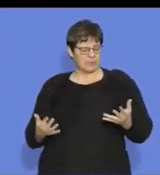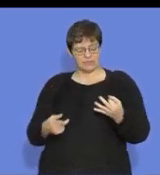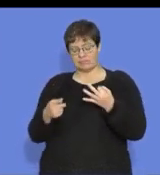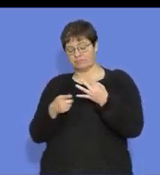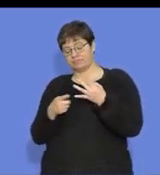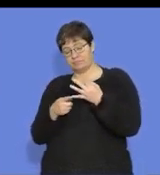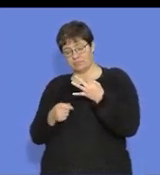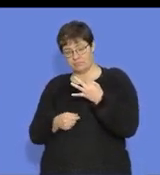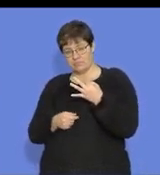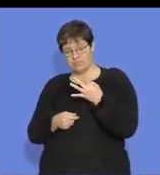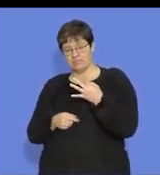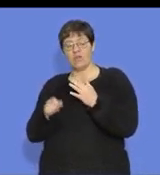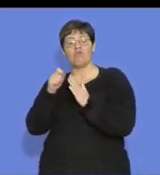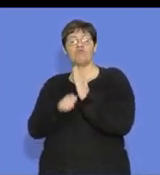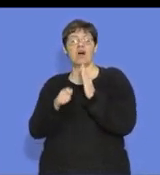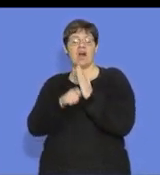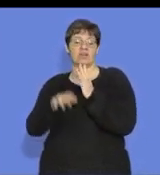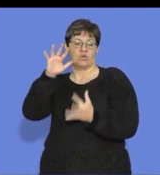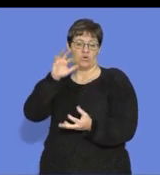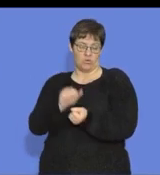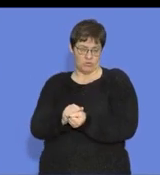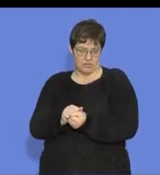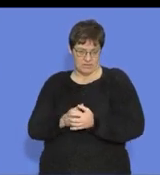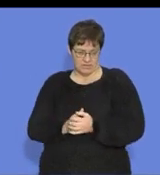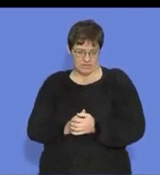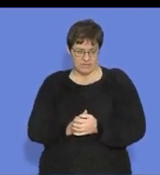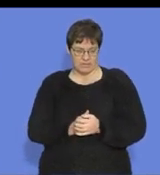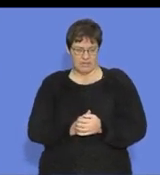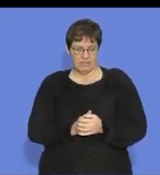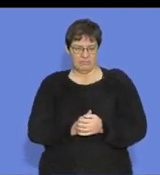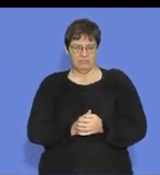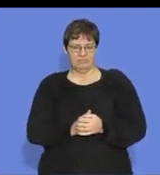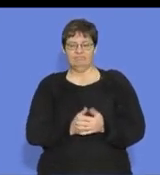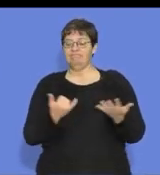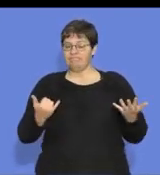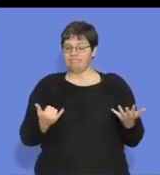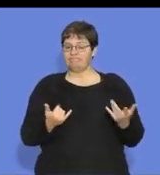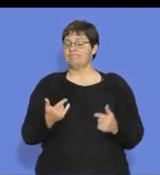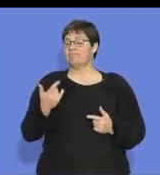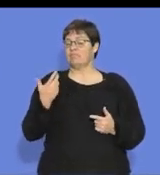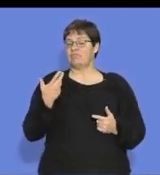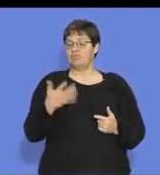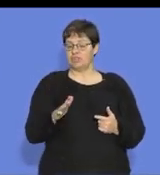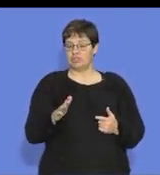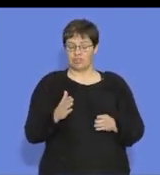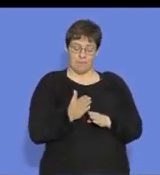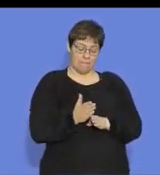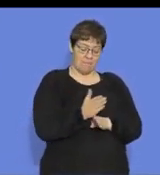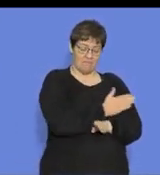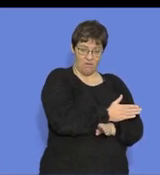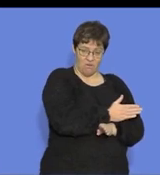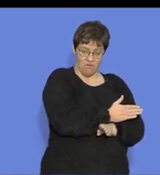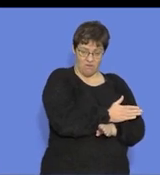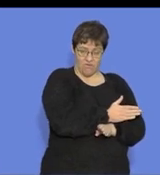then how to write a conclusion. And from what we did in the first half